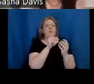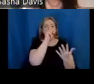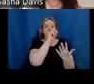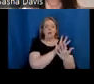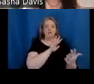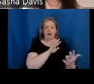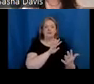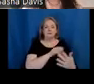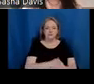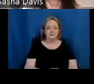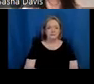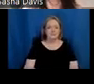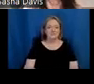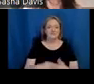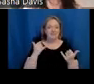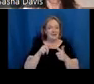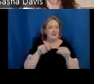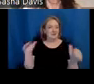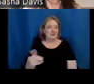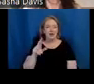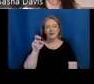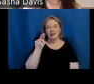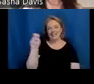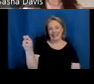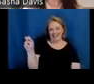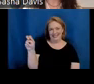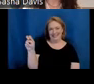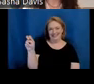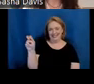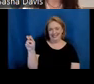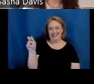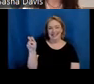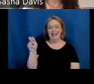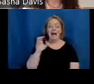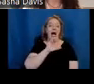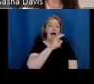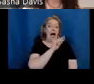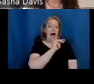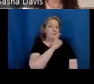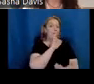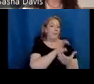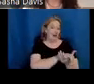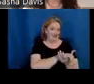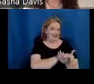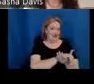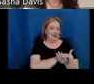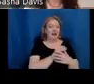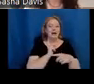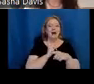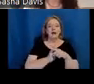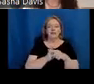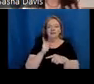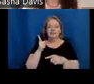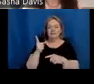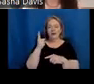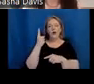I would now like to introduce Renee, who is not only Chaim Gross's wife, but also one of these forces